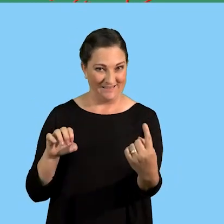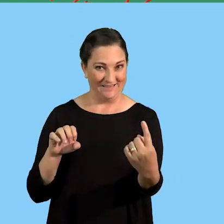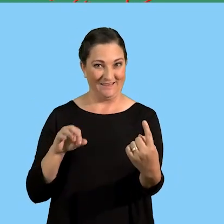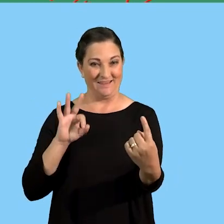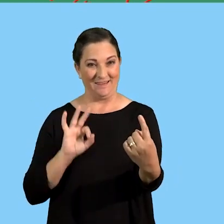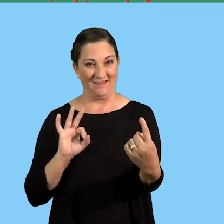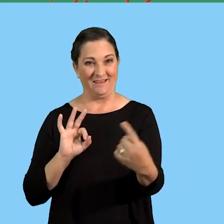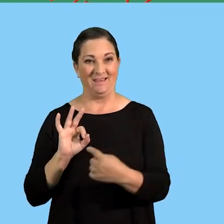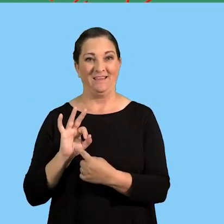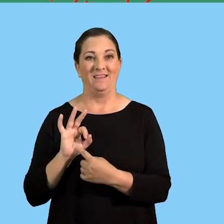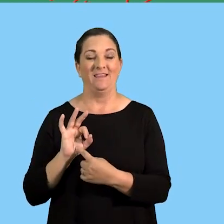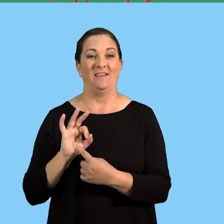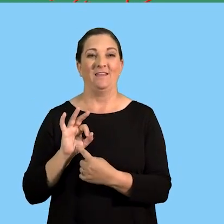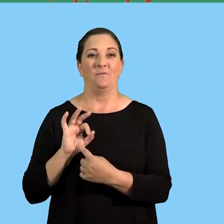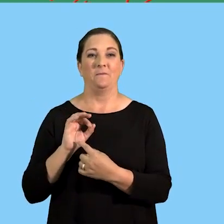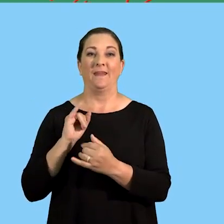interviewee mean.